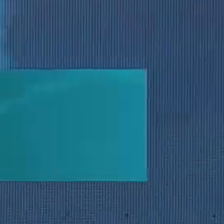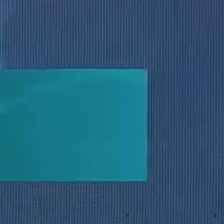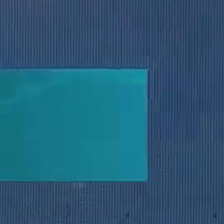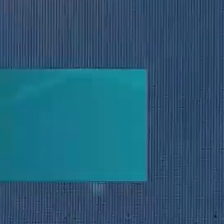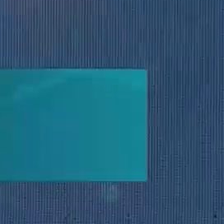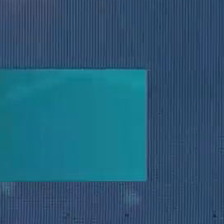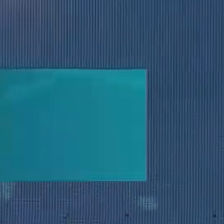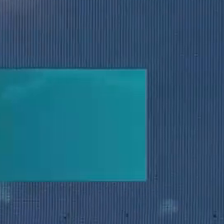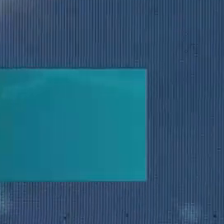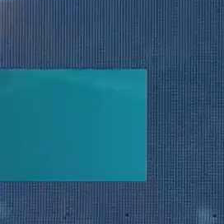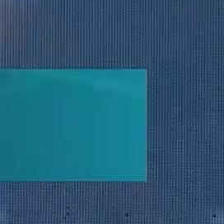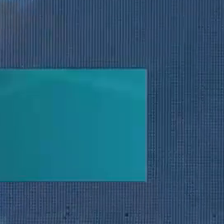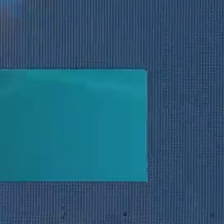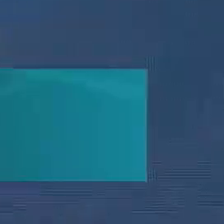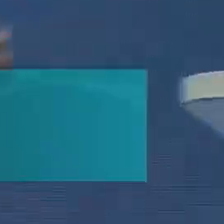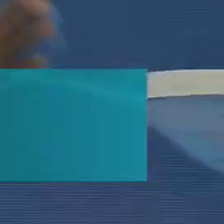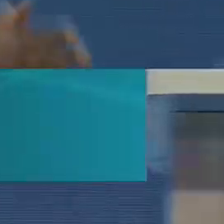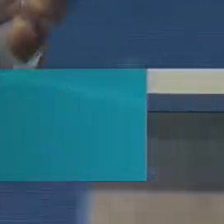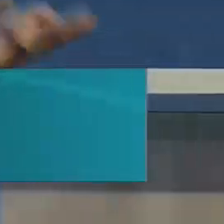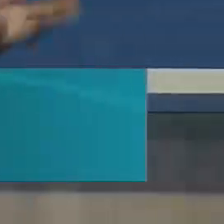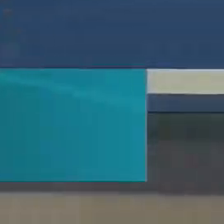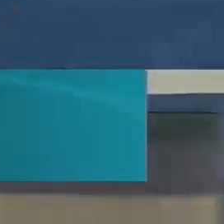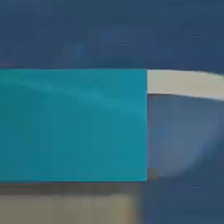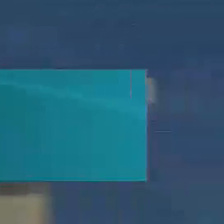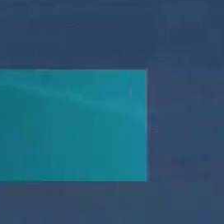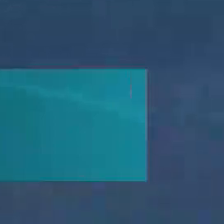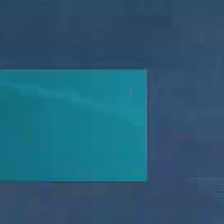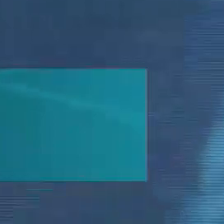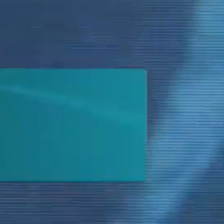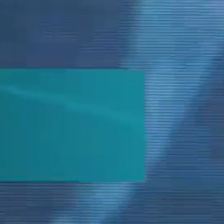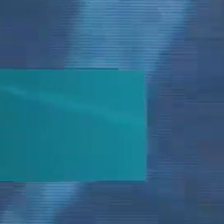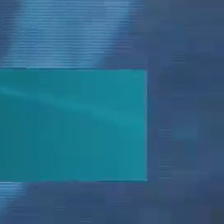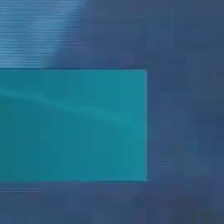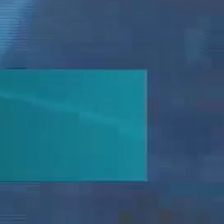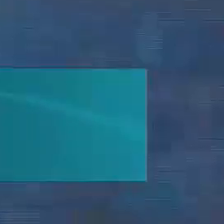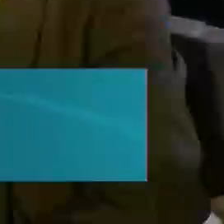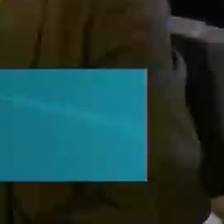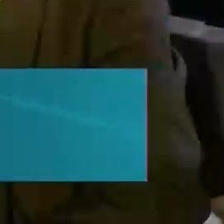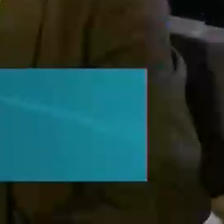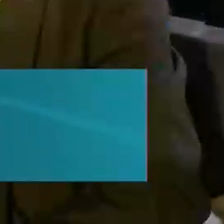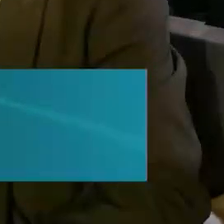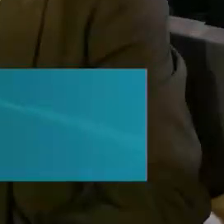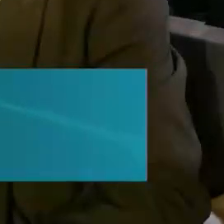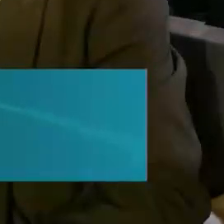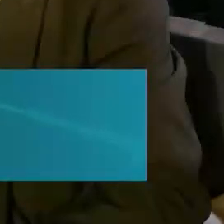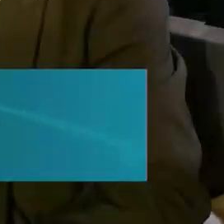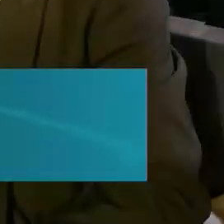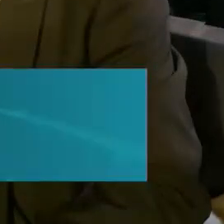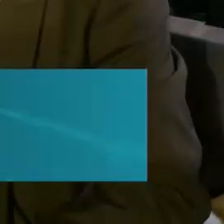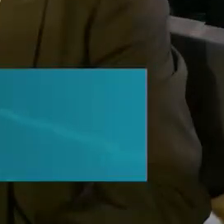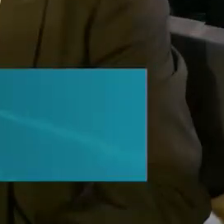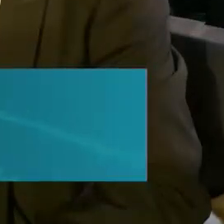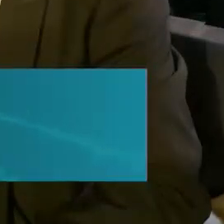You don't want to spend time with them. But we're going to talk about them anyhow, so that you